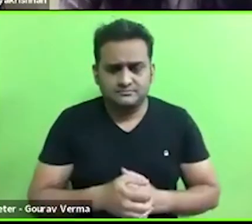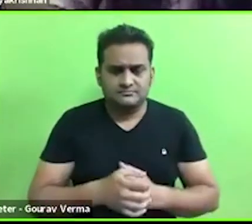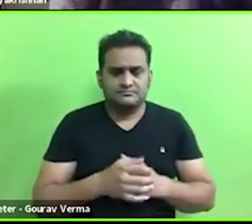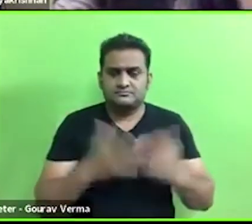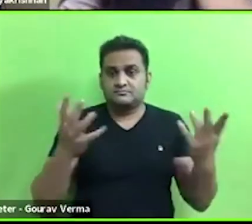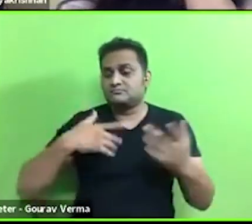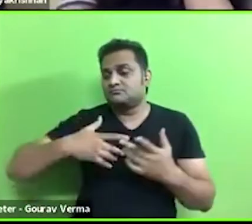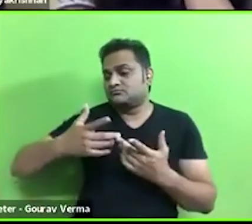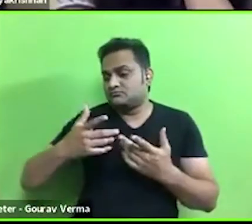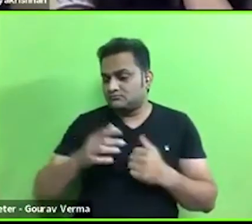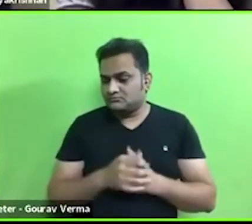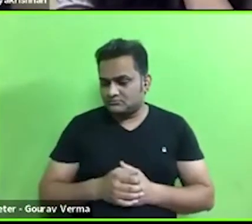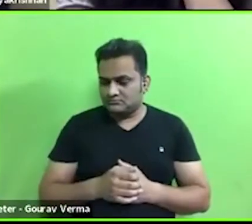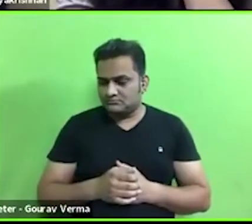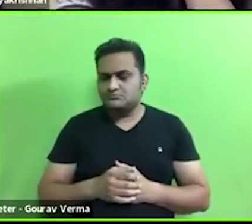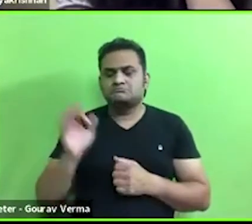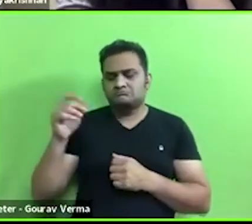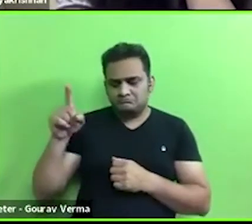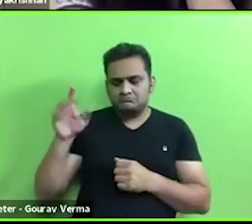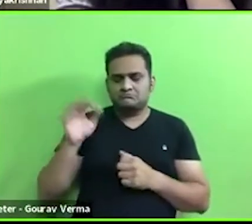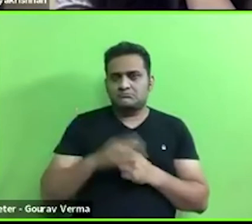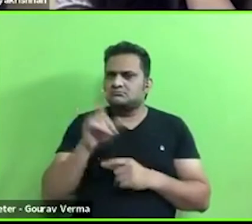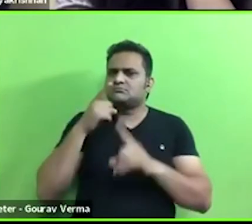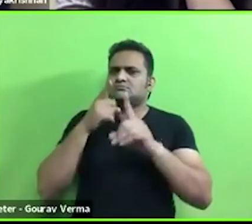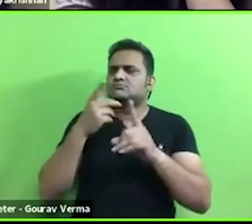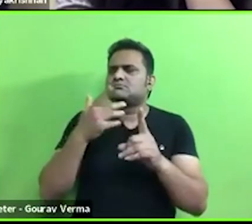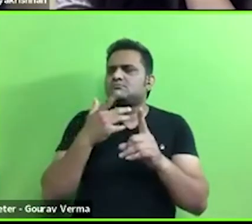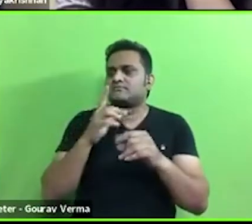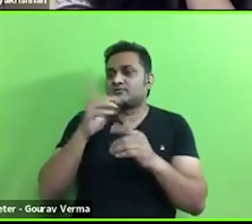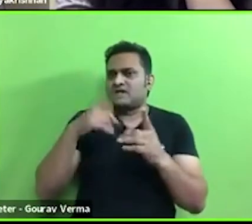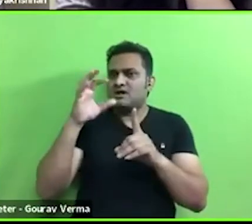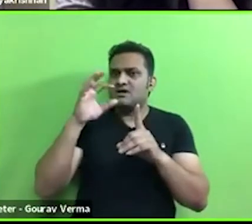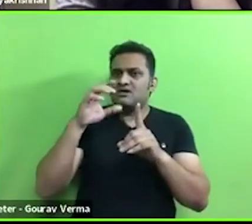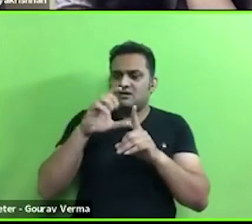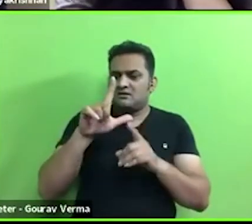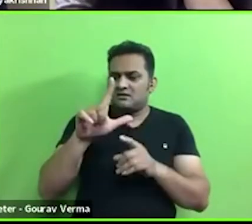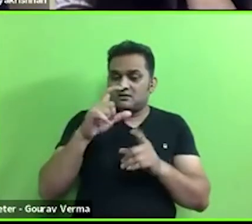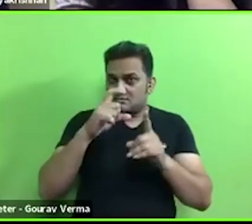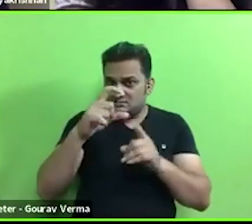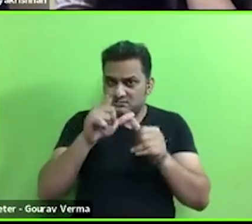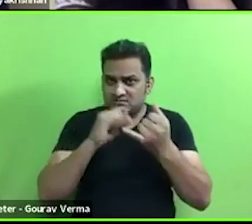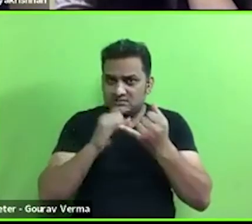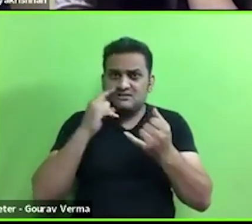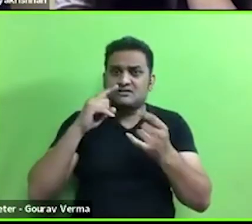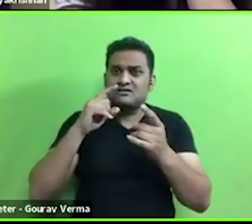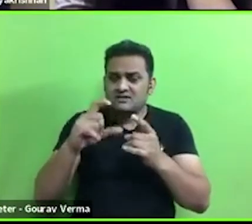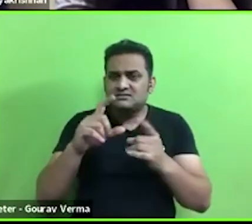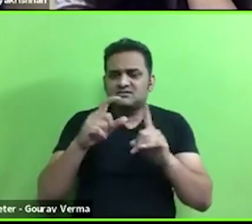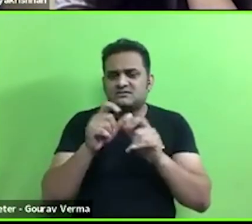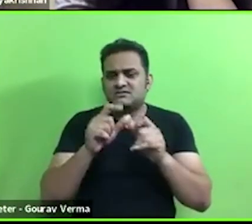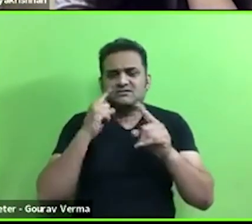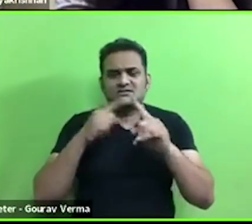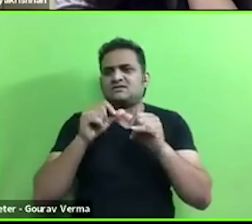So Right. So one of the things is, do we know what are classic Dalit art forms? The reason we state is